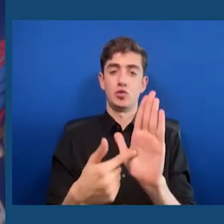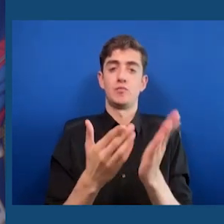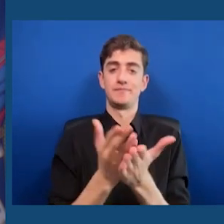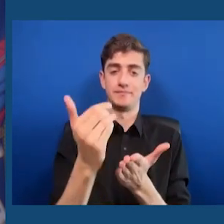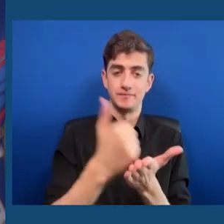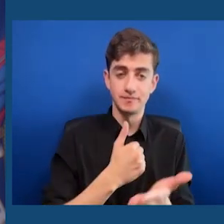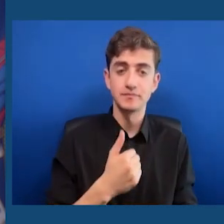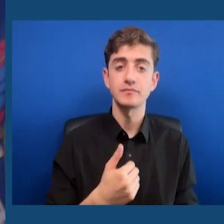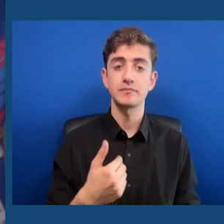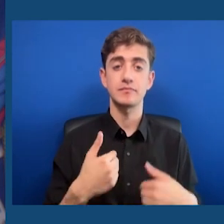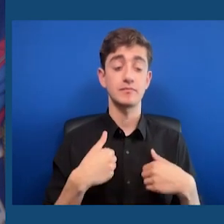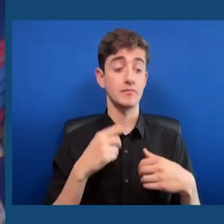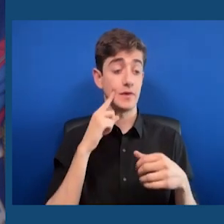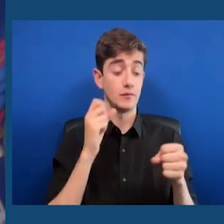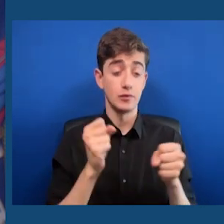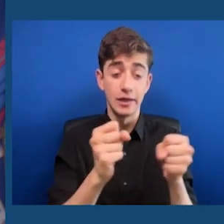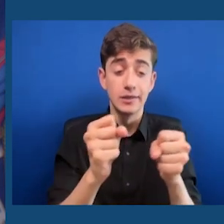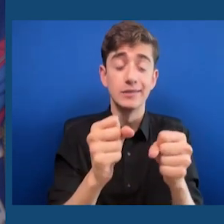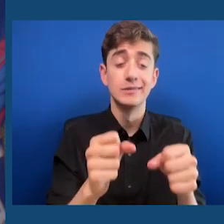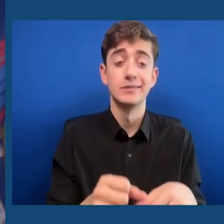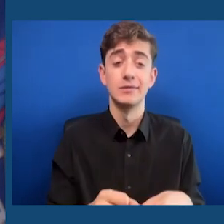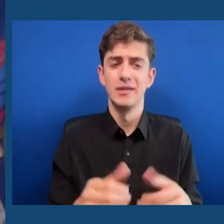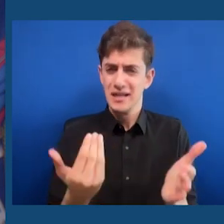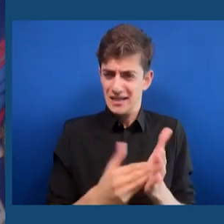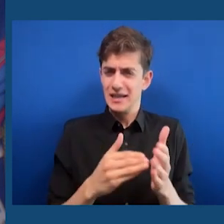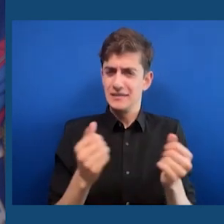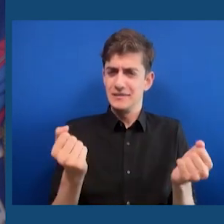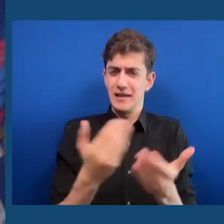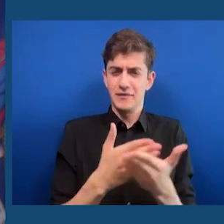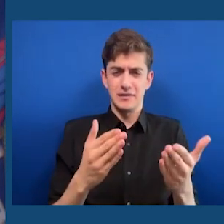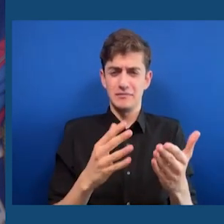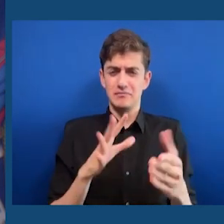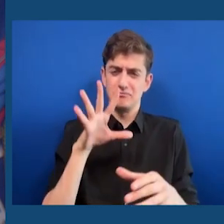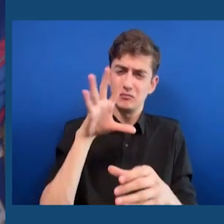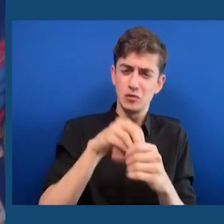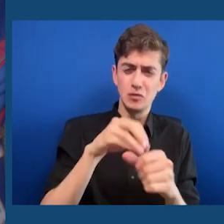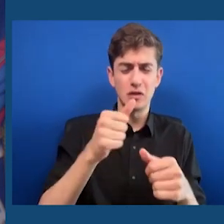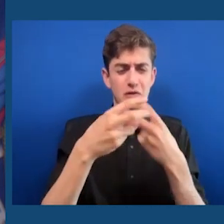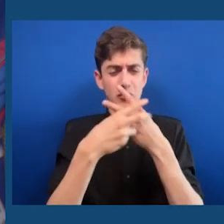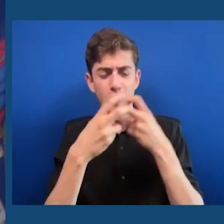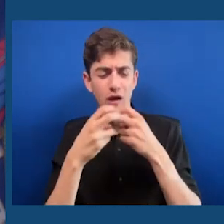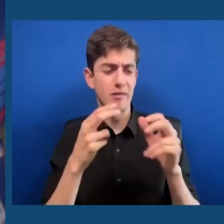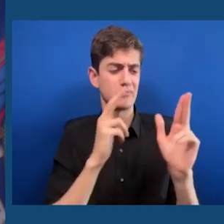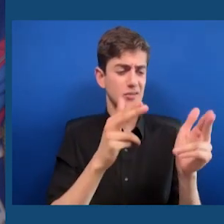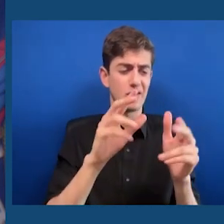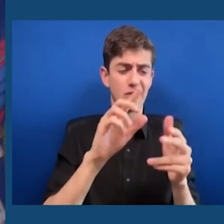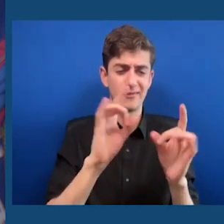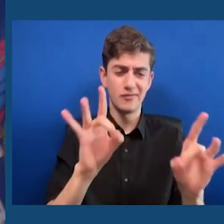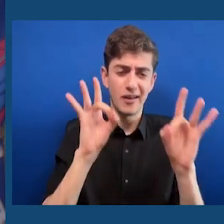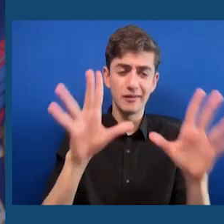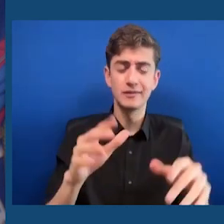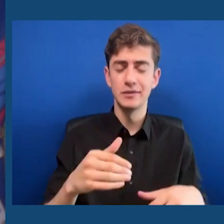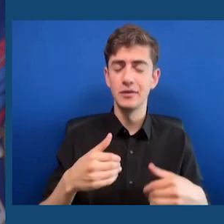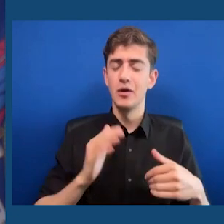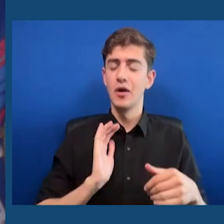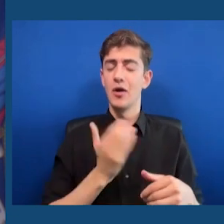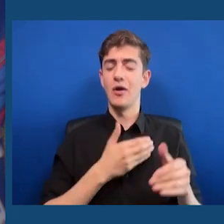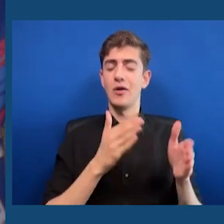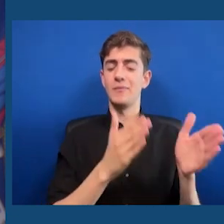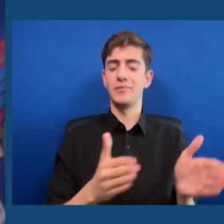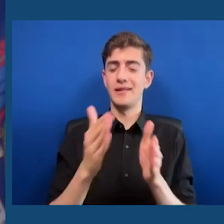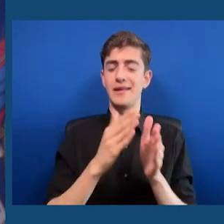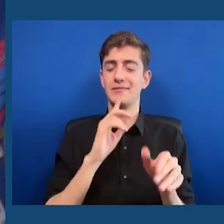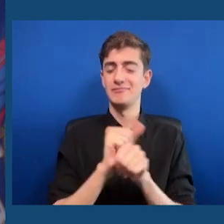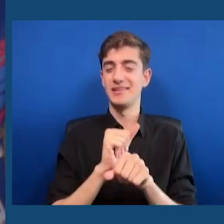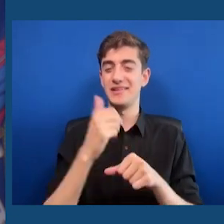We have a 5-point plan here. Everything works really well in 5, as I've found out. And so we're going to give peace of mind to the shop owners